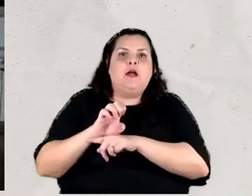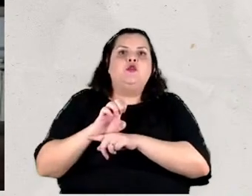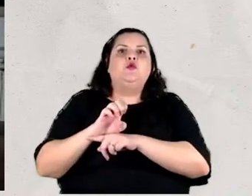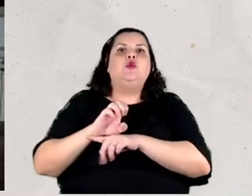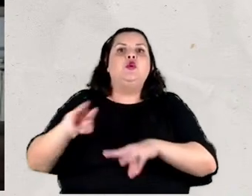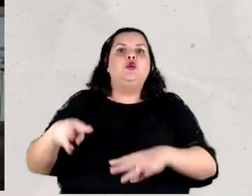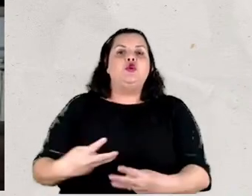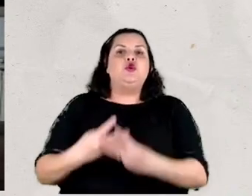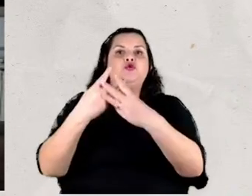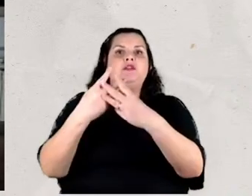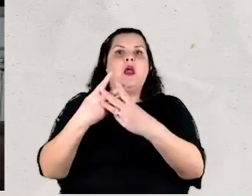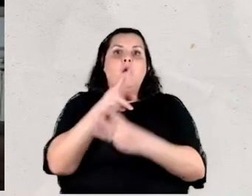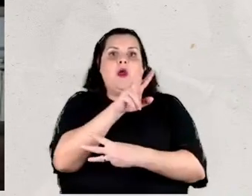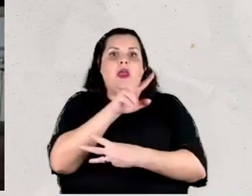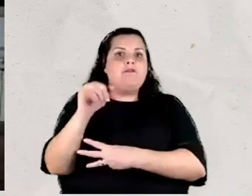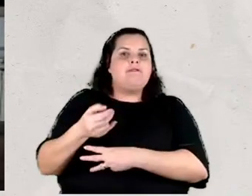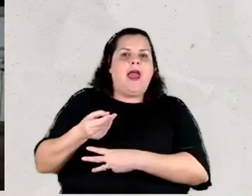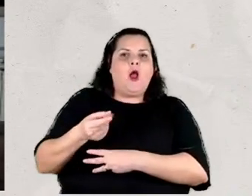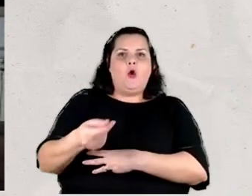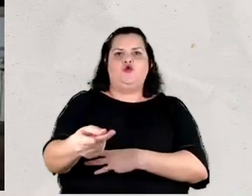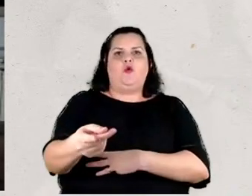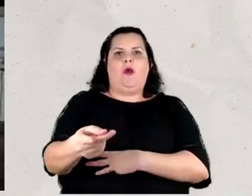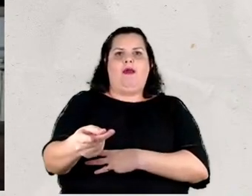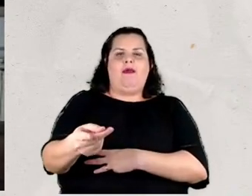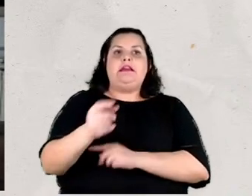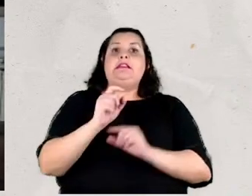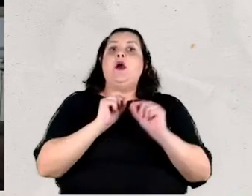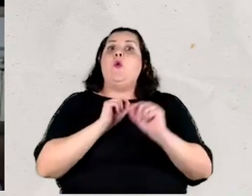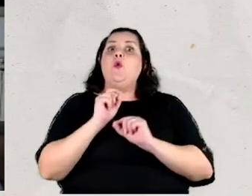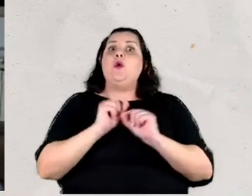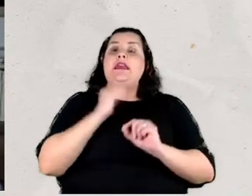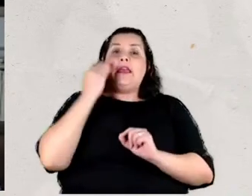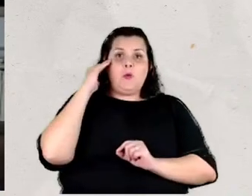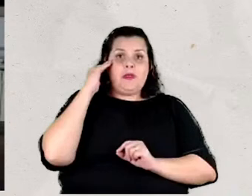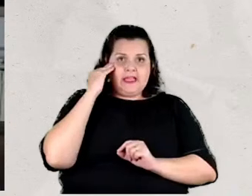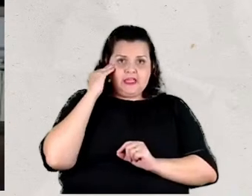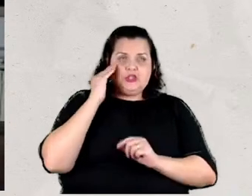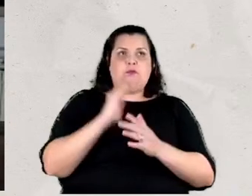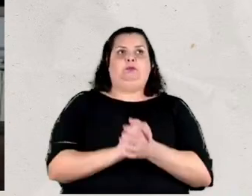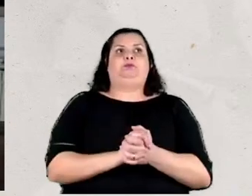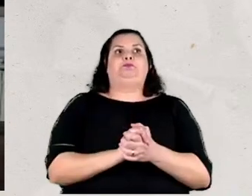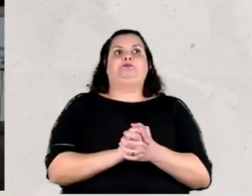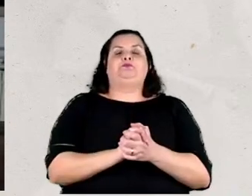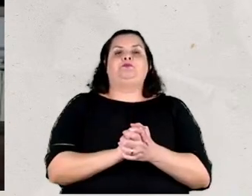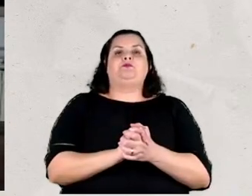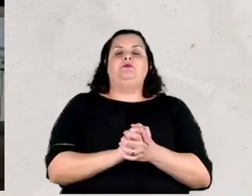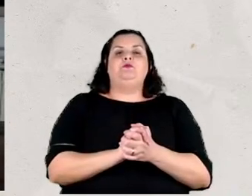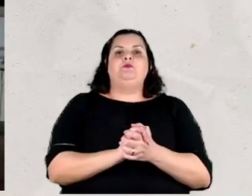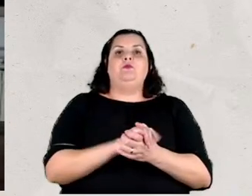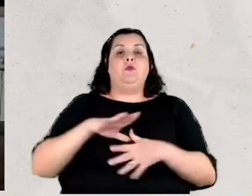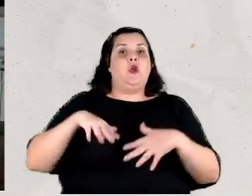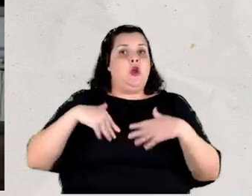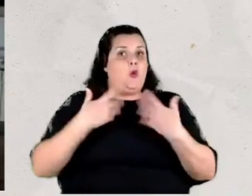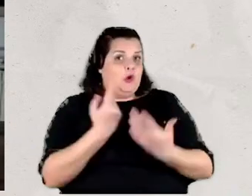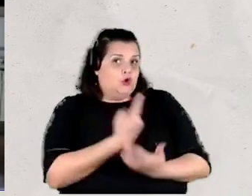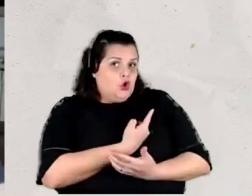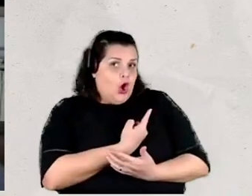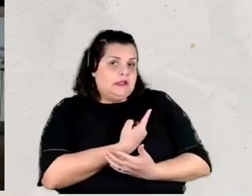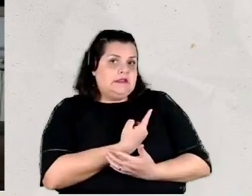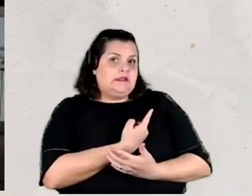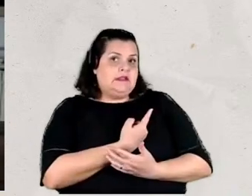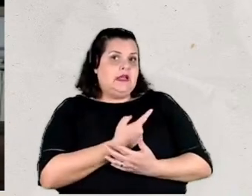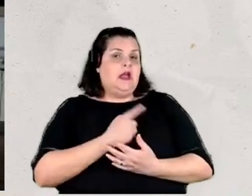is that when we, the Jewish majority, treat our fellow Arab citizens as part